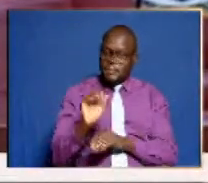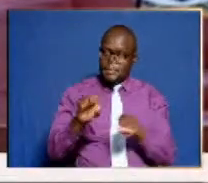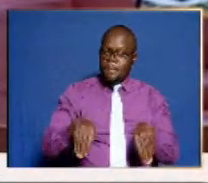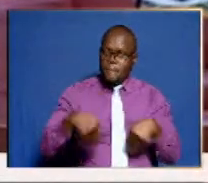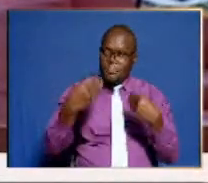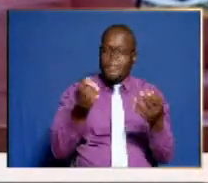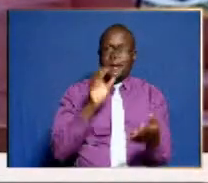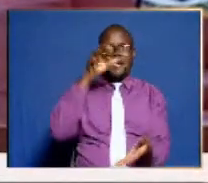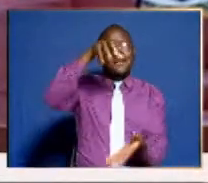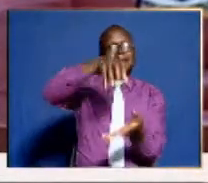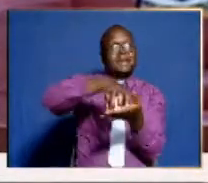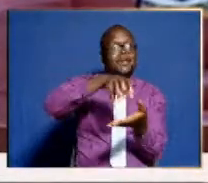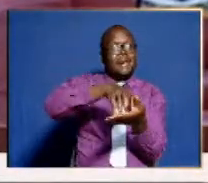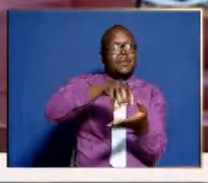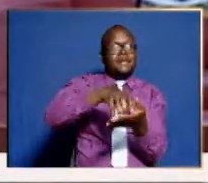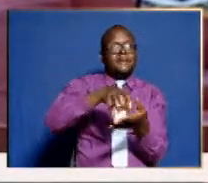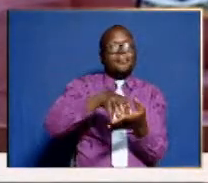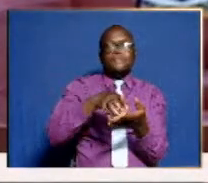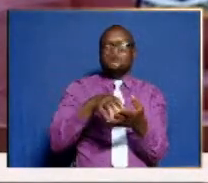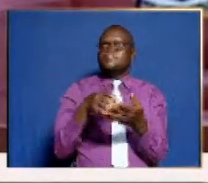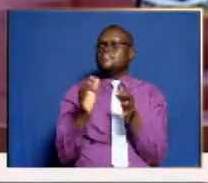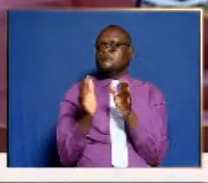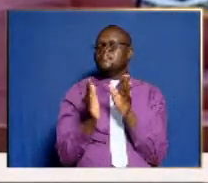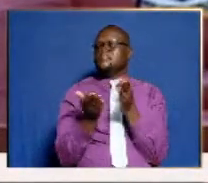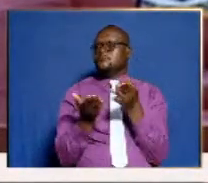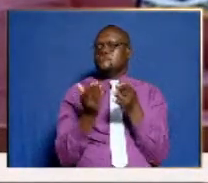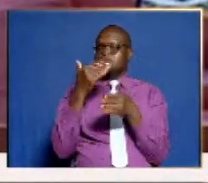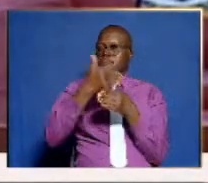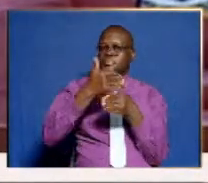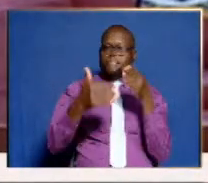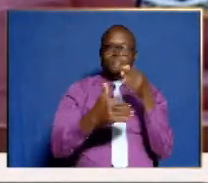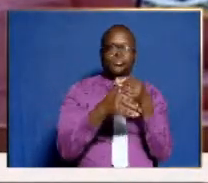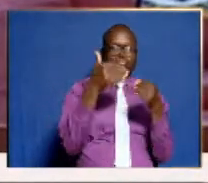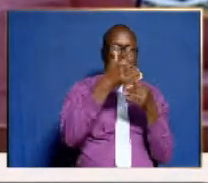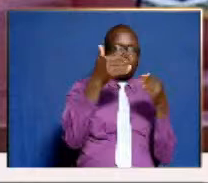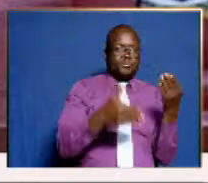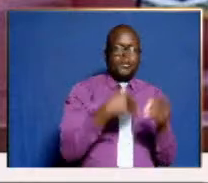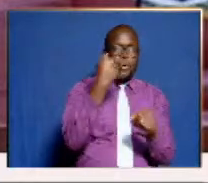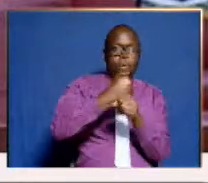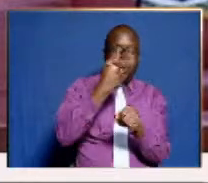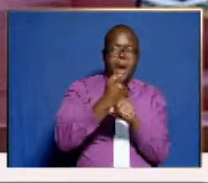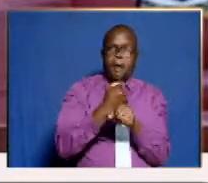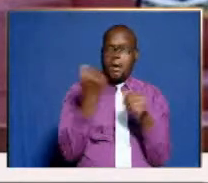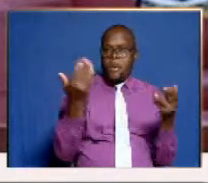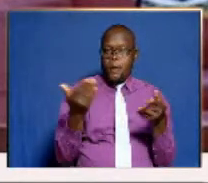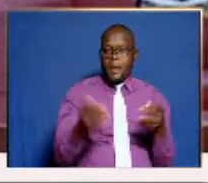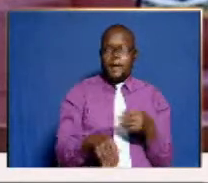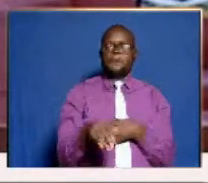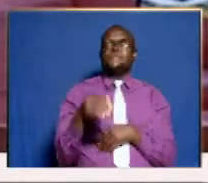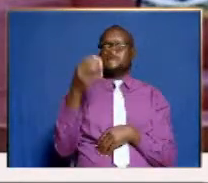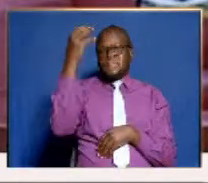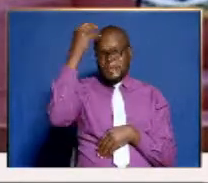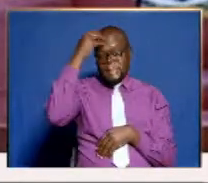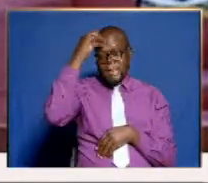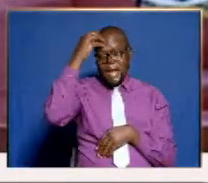the status of the expansion and reconstruction works at Kitale